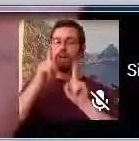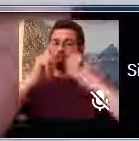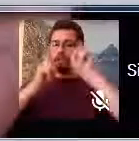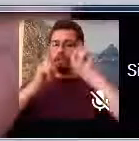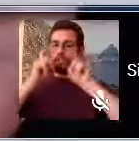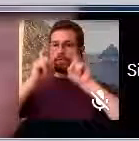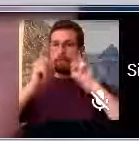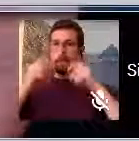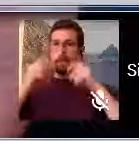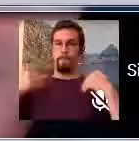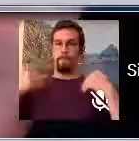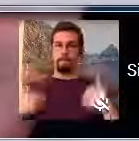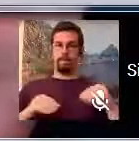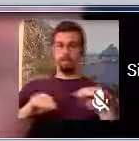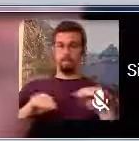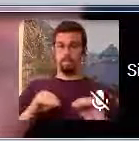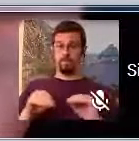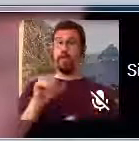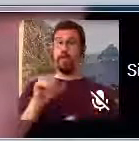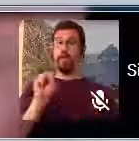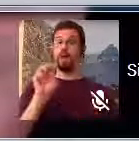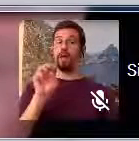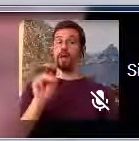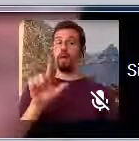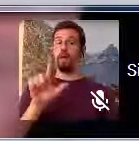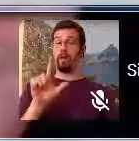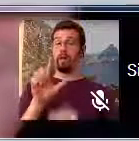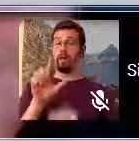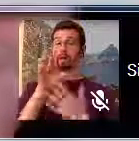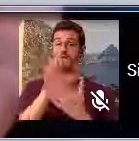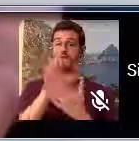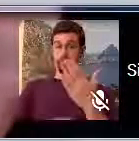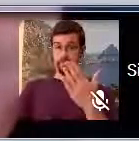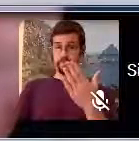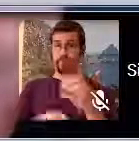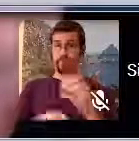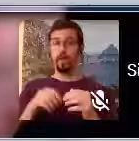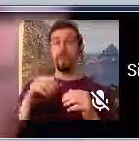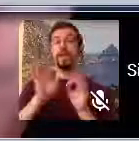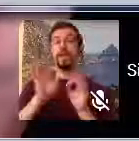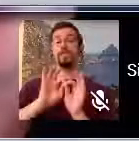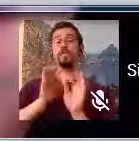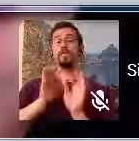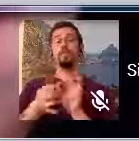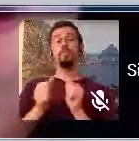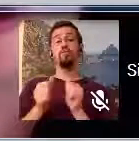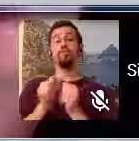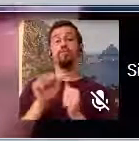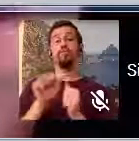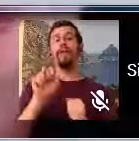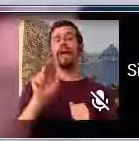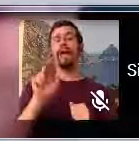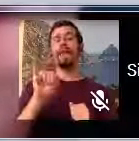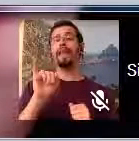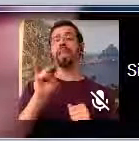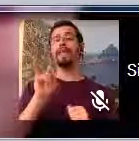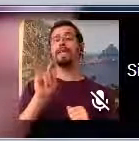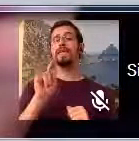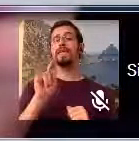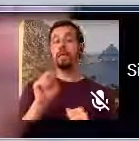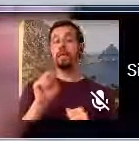movements. SML script is interpreted by an animation solver based